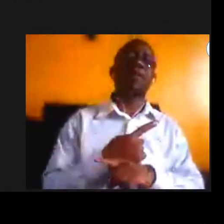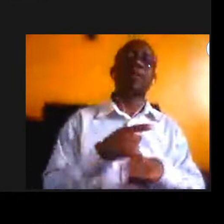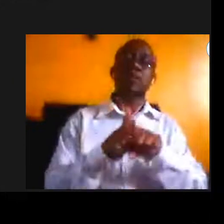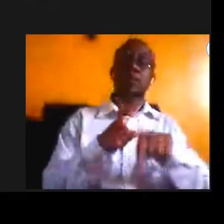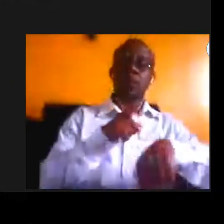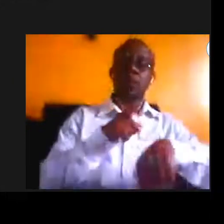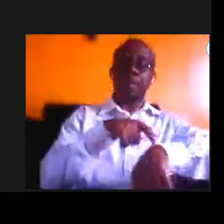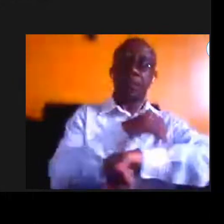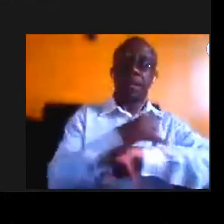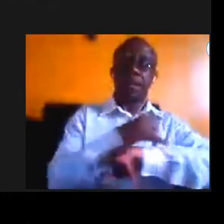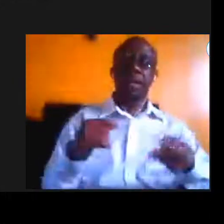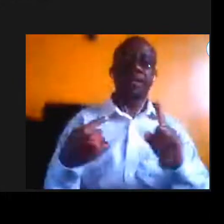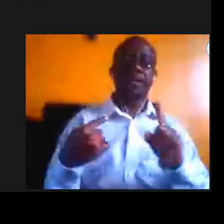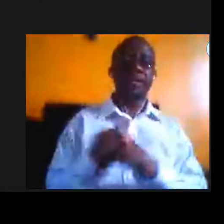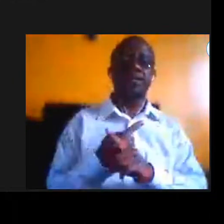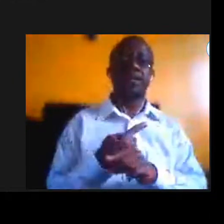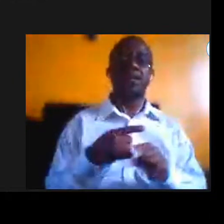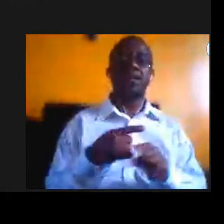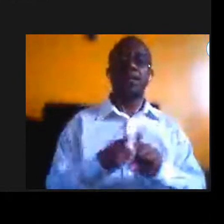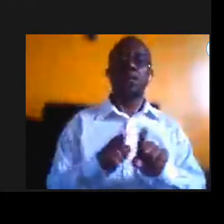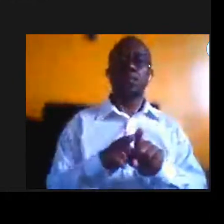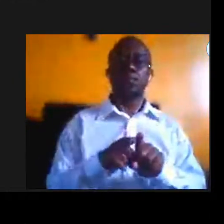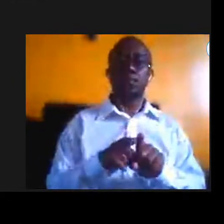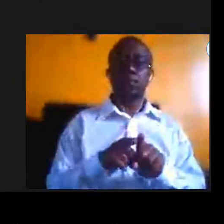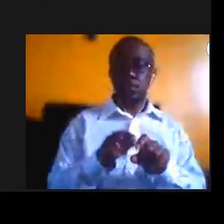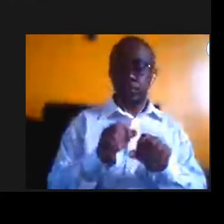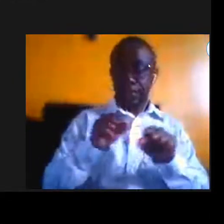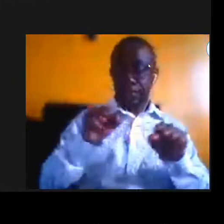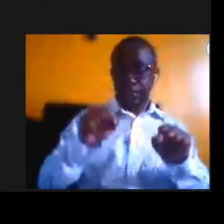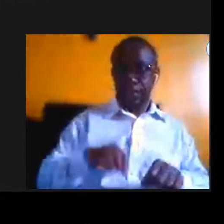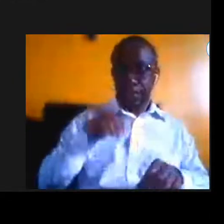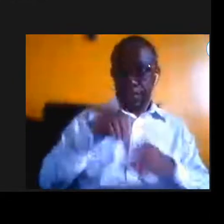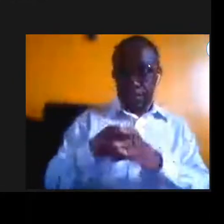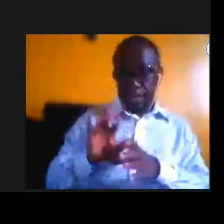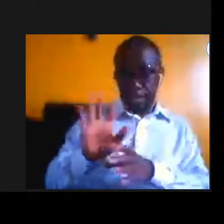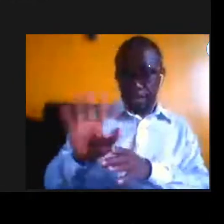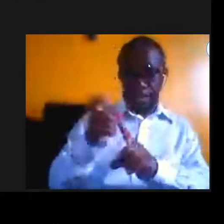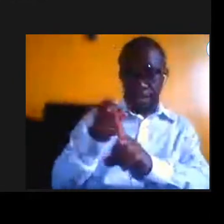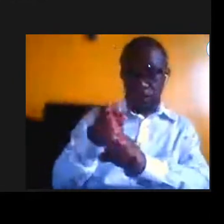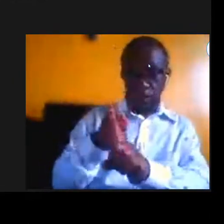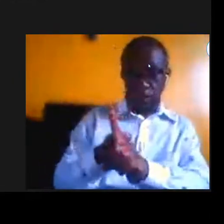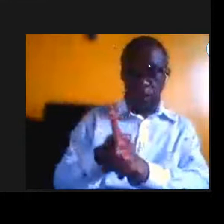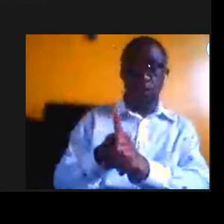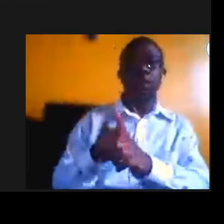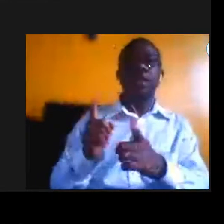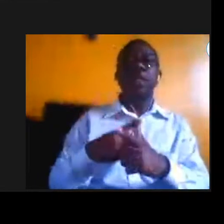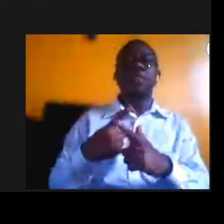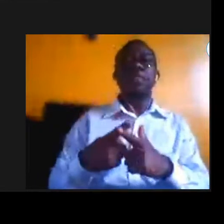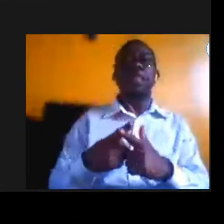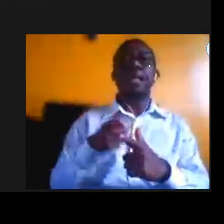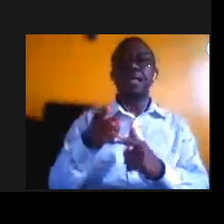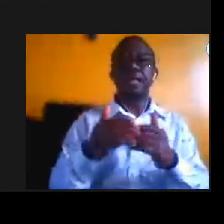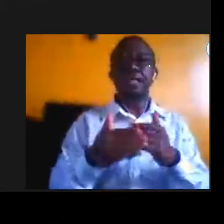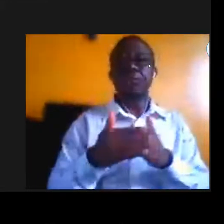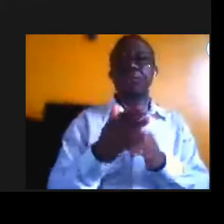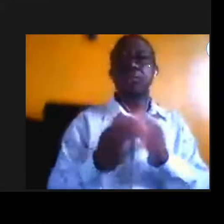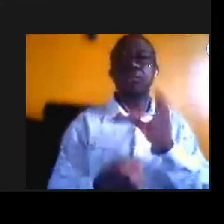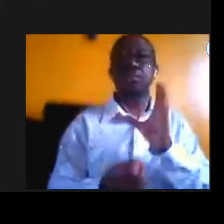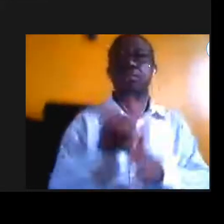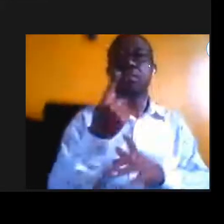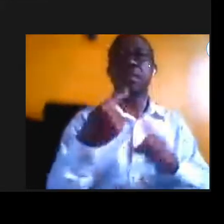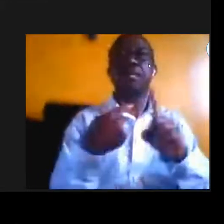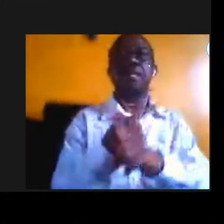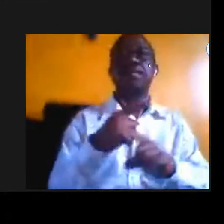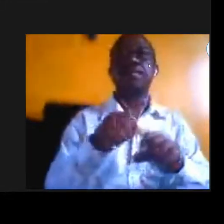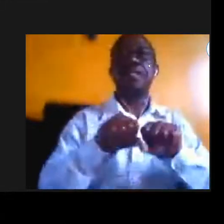Those differences within the instruments themselves perhaps is what then leads to the different structures having to be